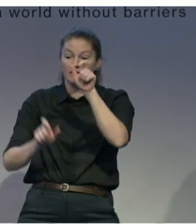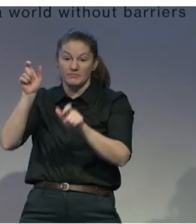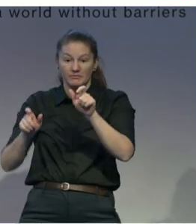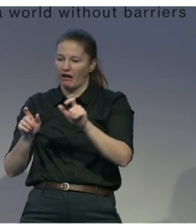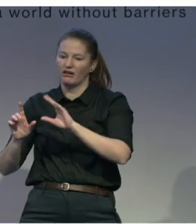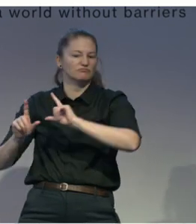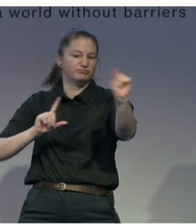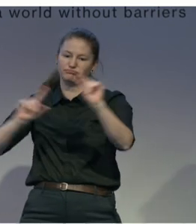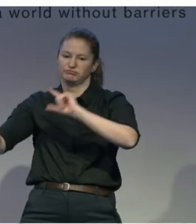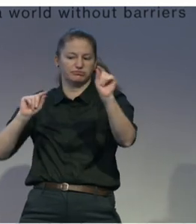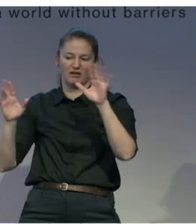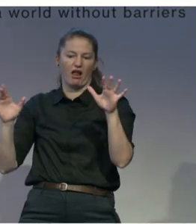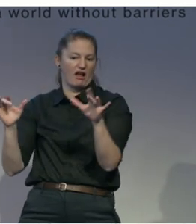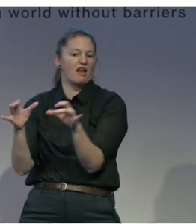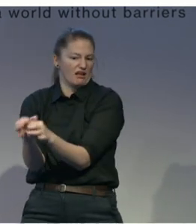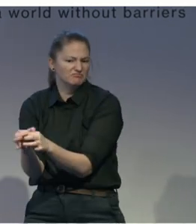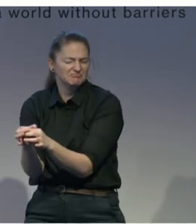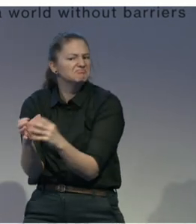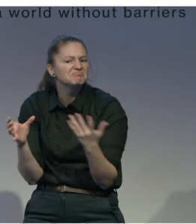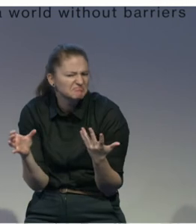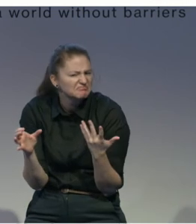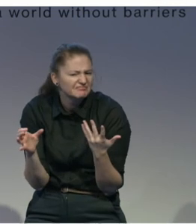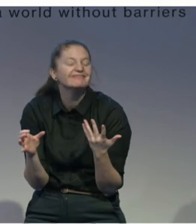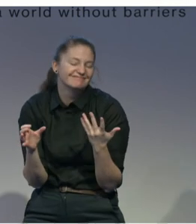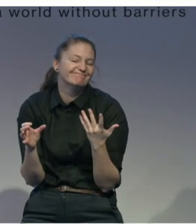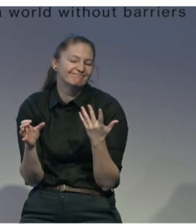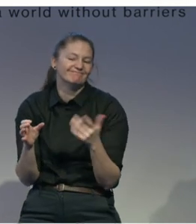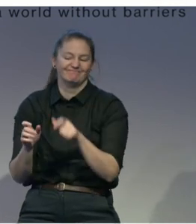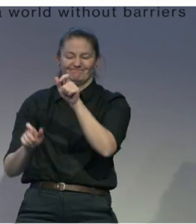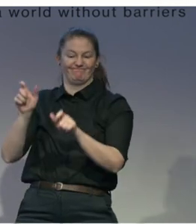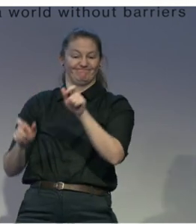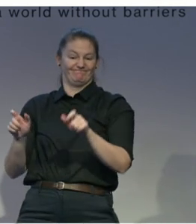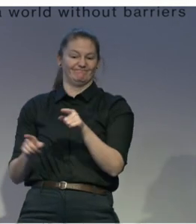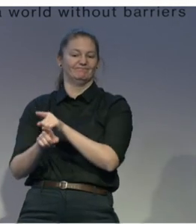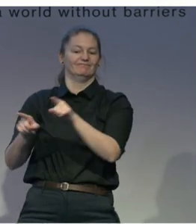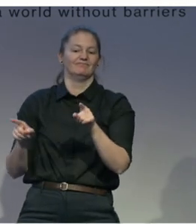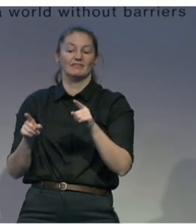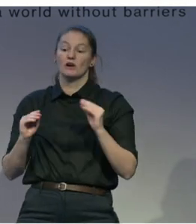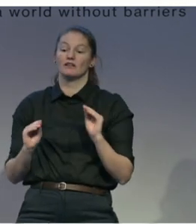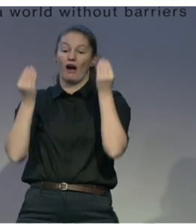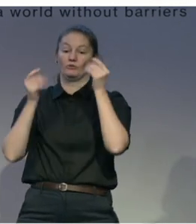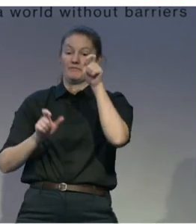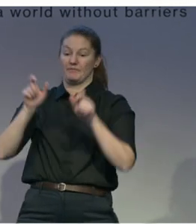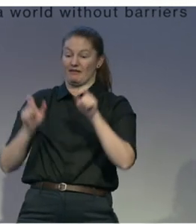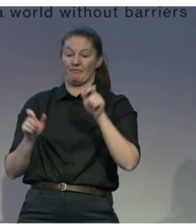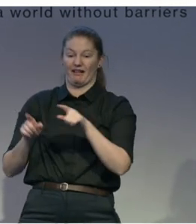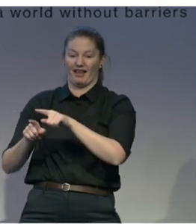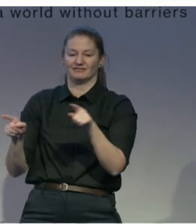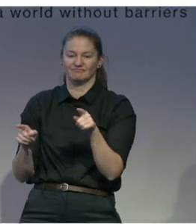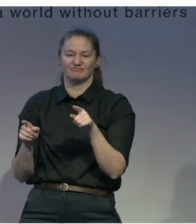because of the high flow of migration of young people to other cities of Ecuador for